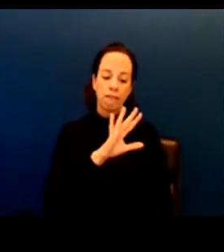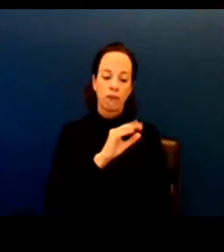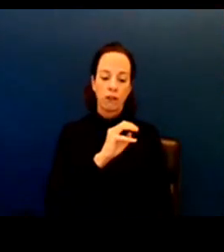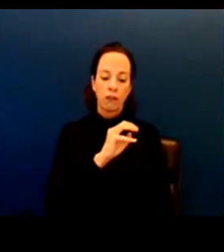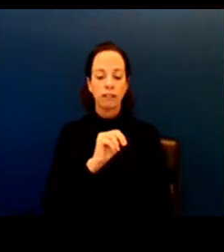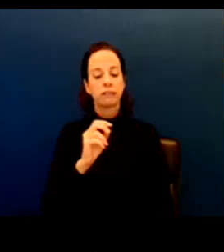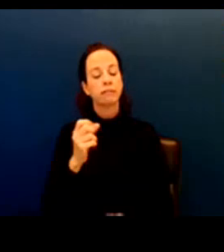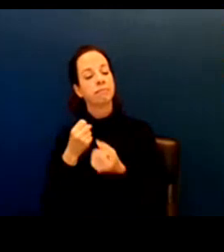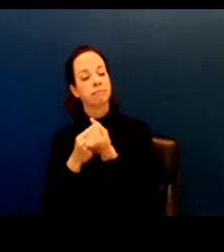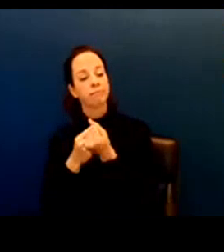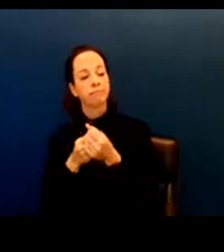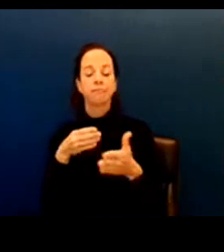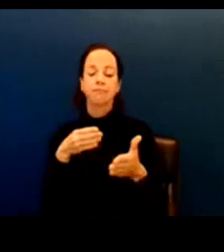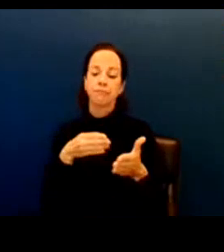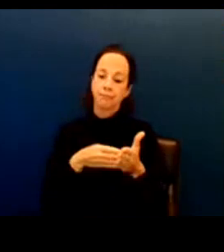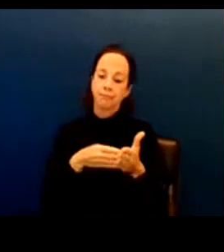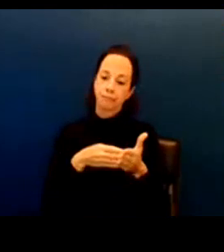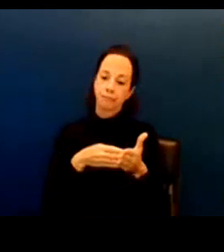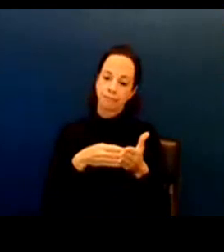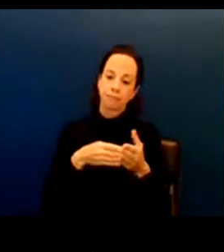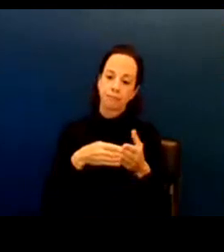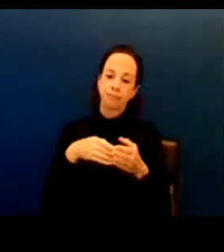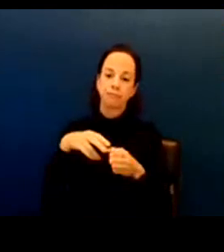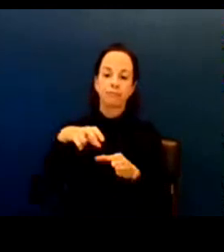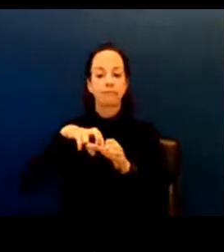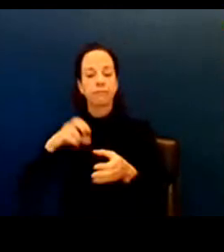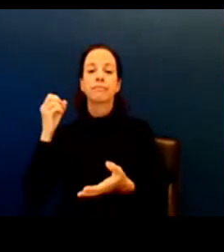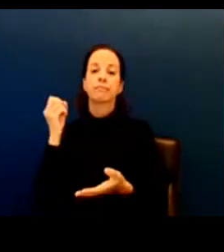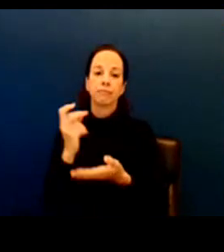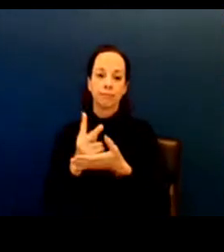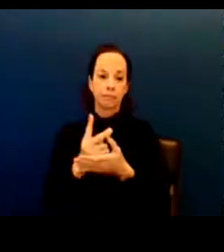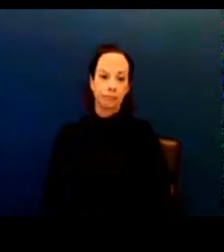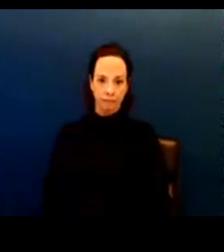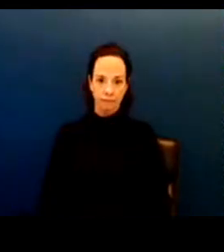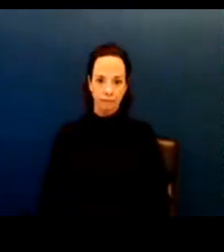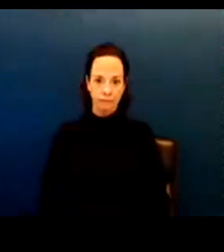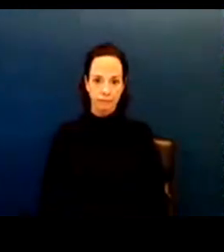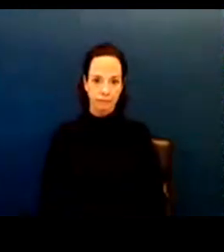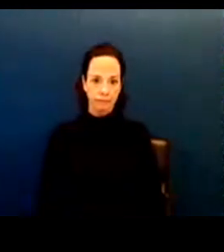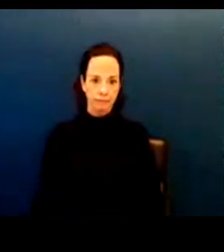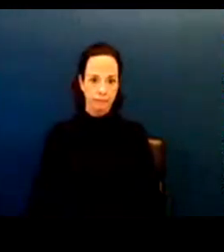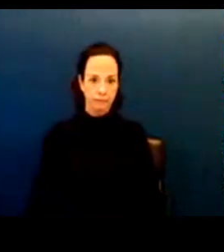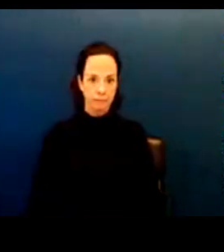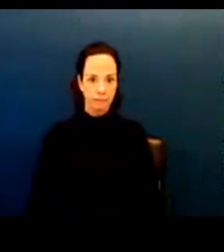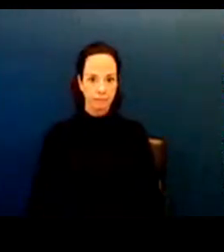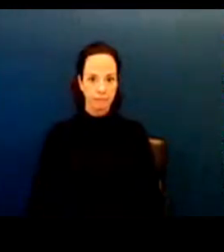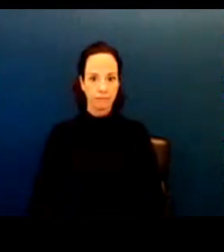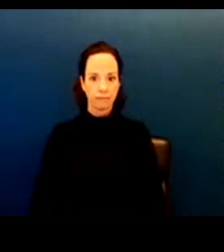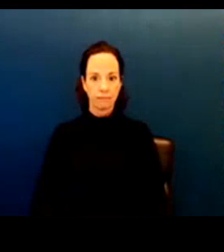Opposed? Abstentions? Motion is approved. Moving on to item 124, Kat.